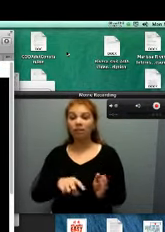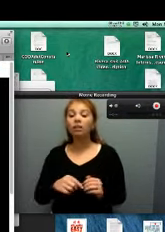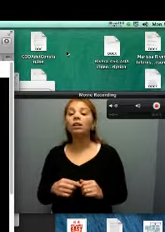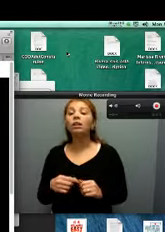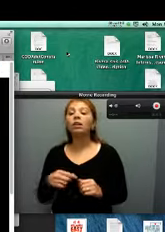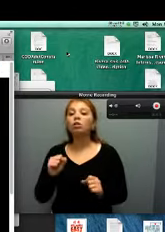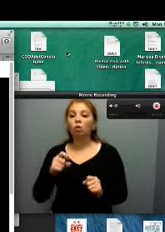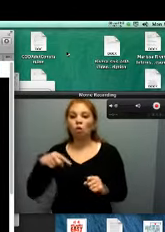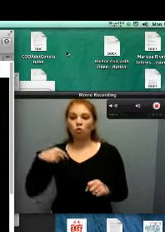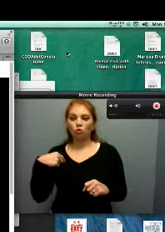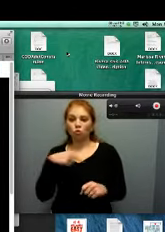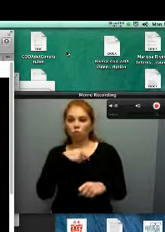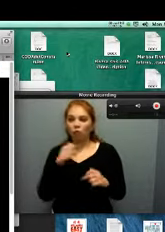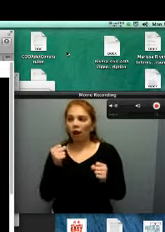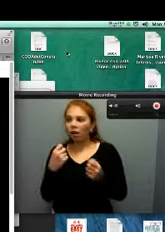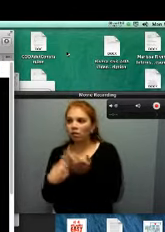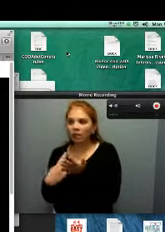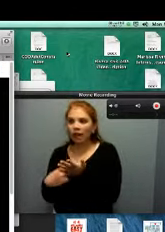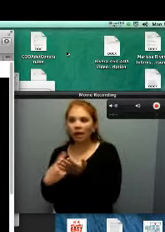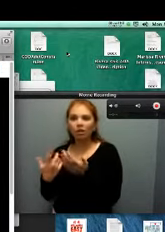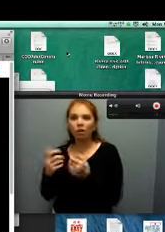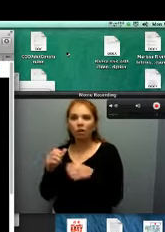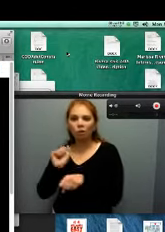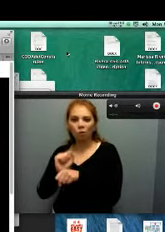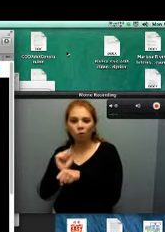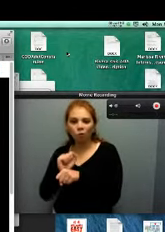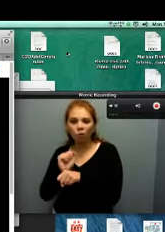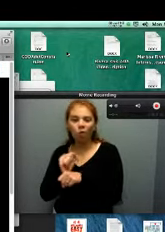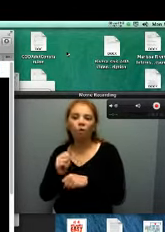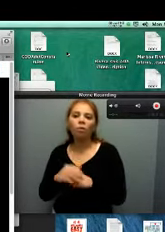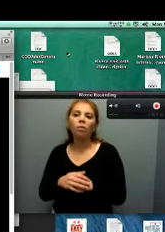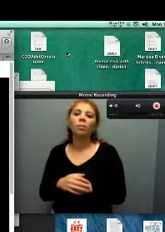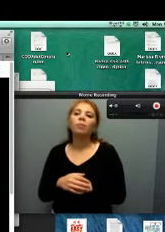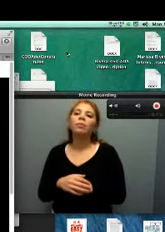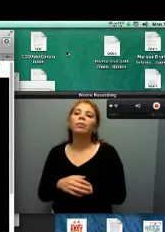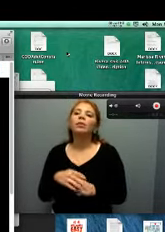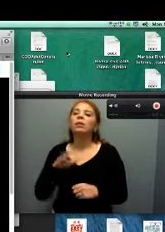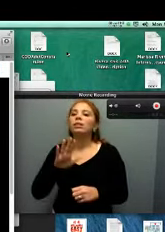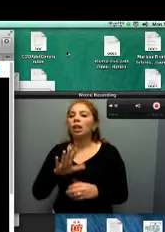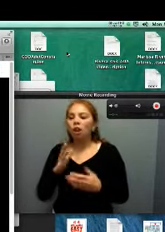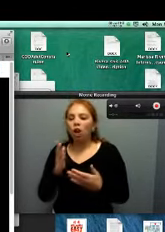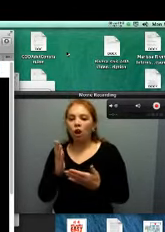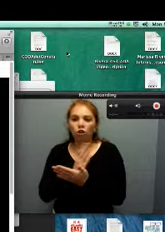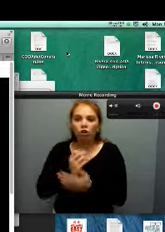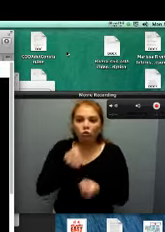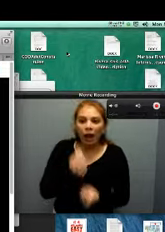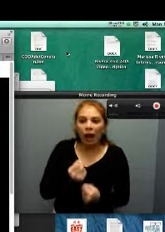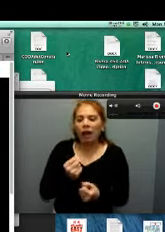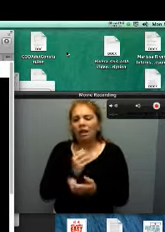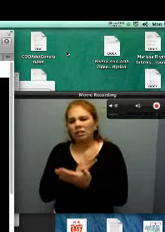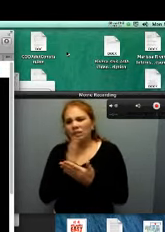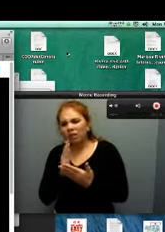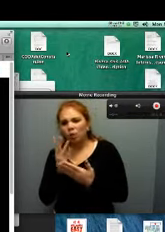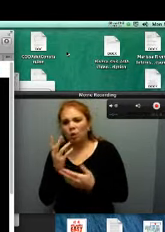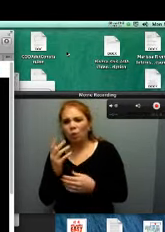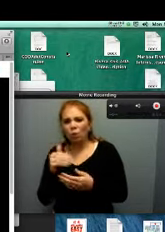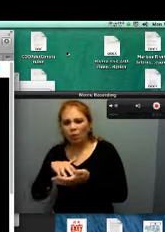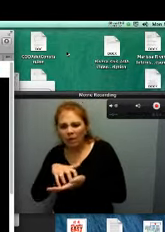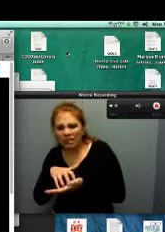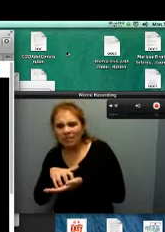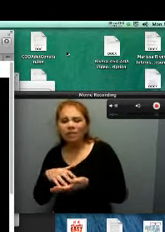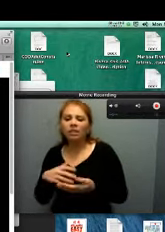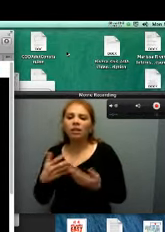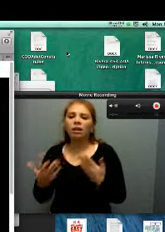so that you can discuss the performance, of course, highlight their strengths or their weaknesses, and where they can